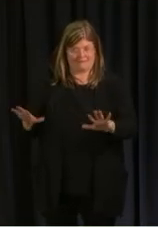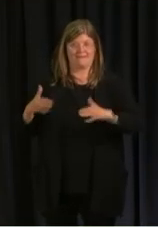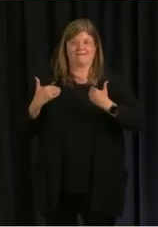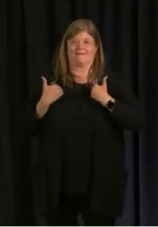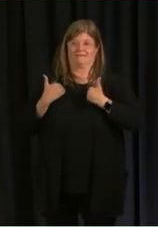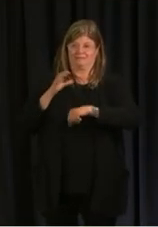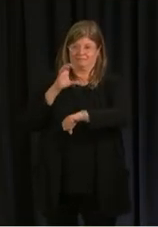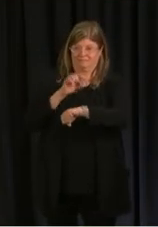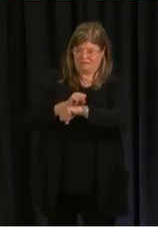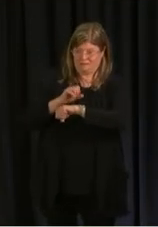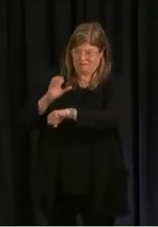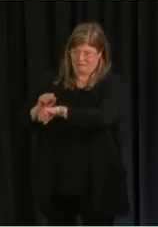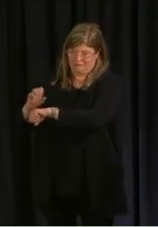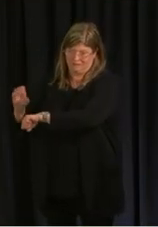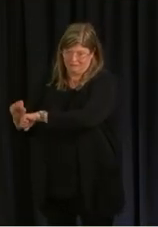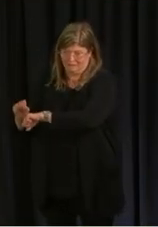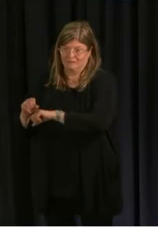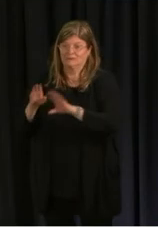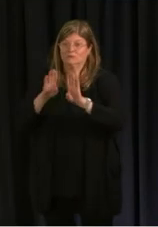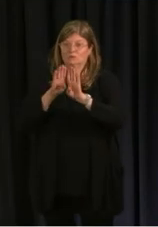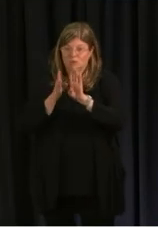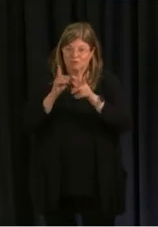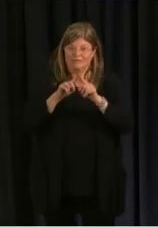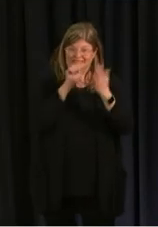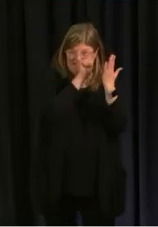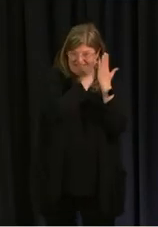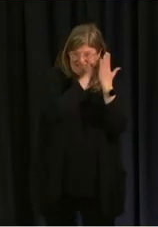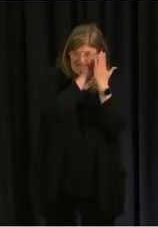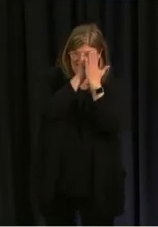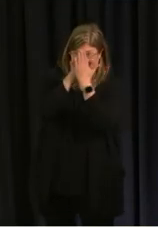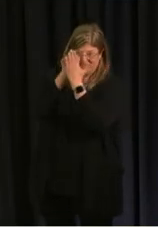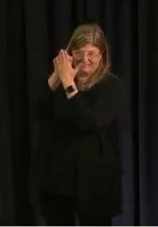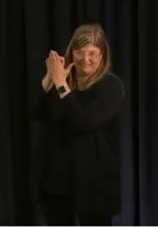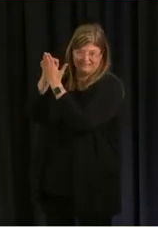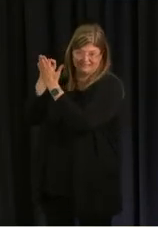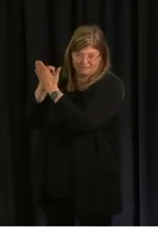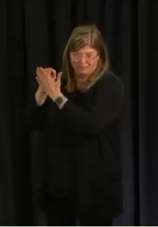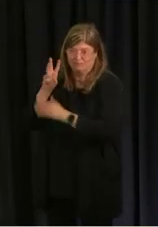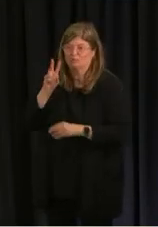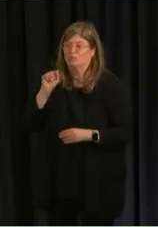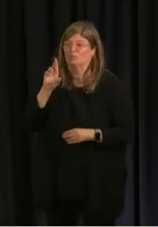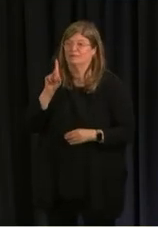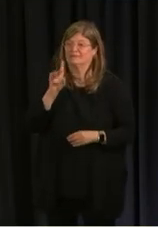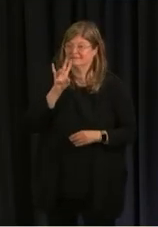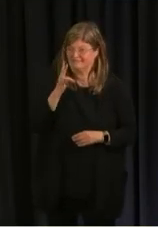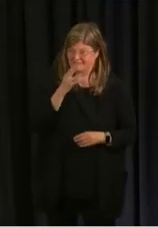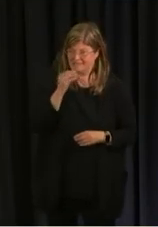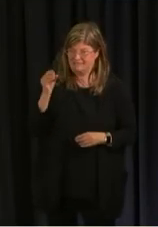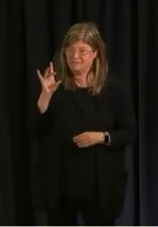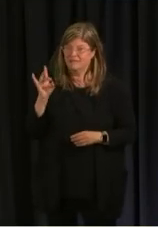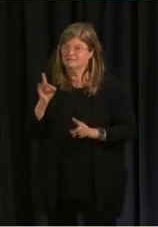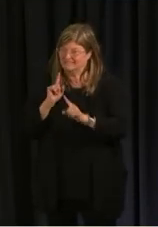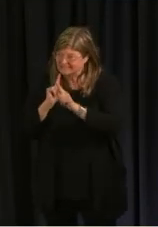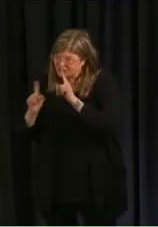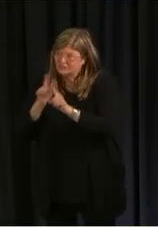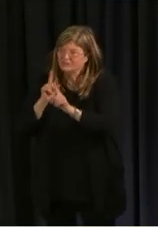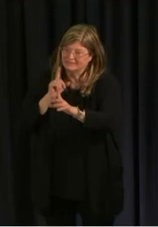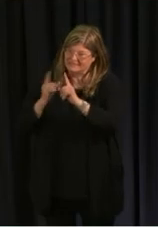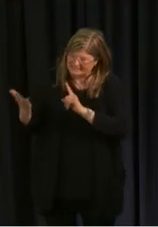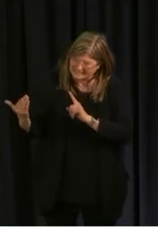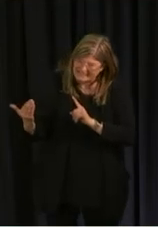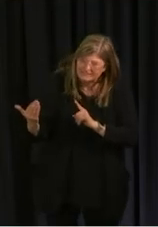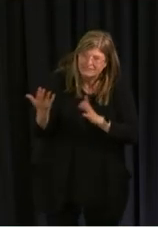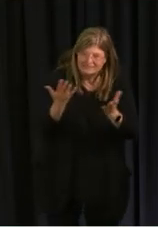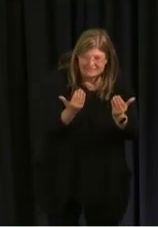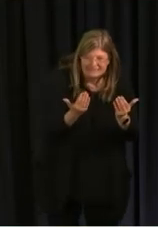staff going door to door across Ward 7 and Ward 8 to talk to seniors, not only to get them registered for the vaccine, their